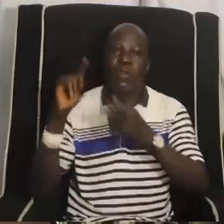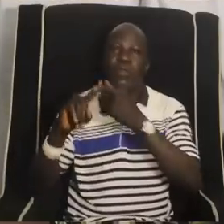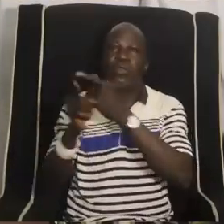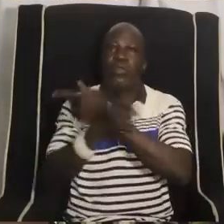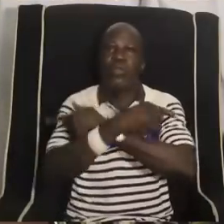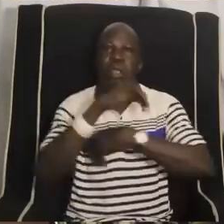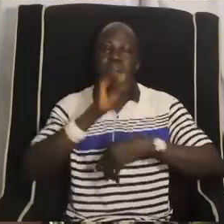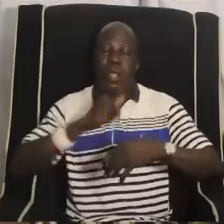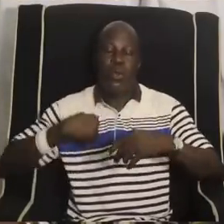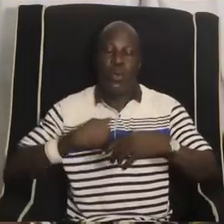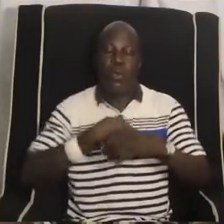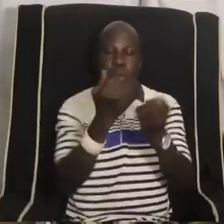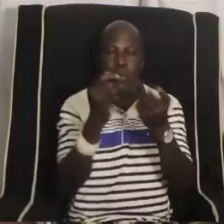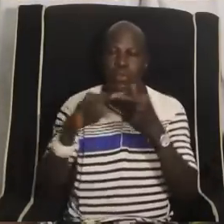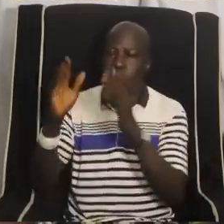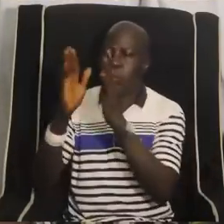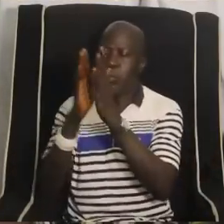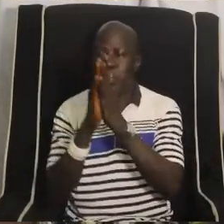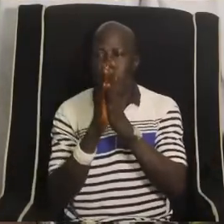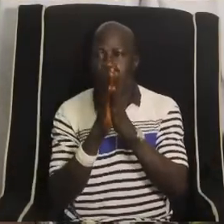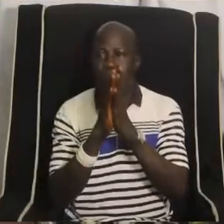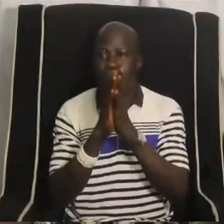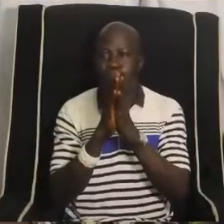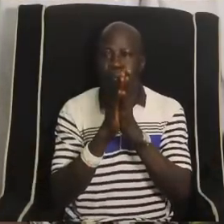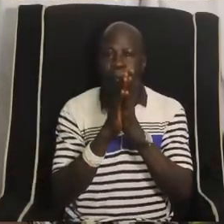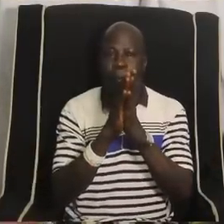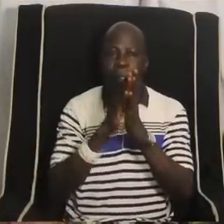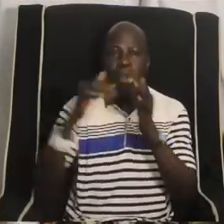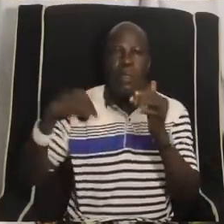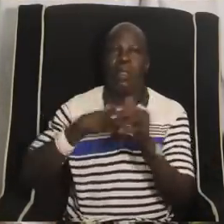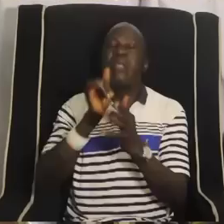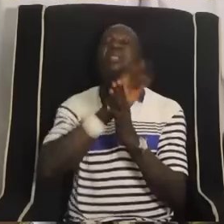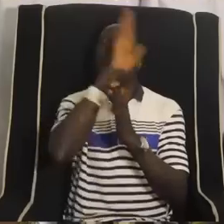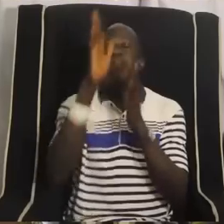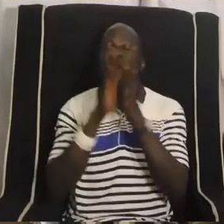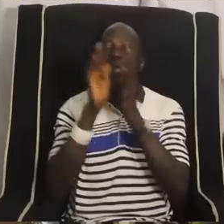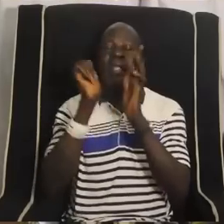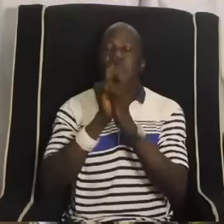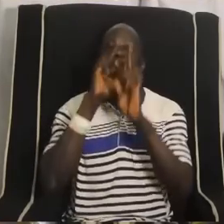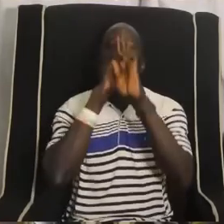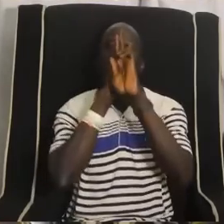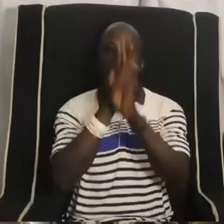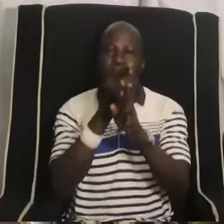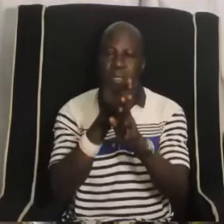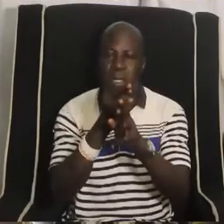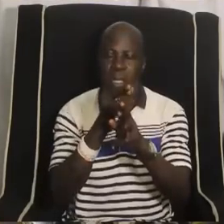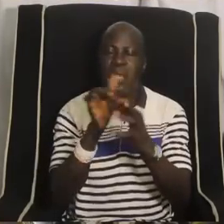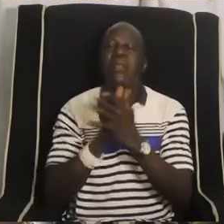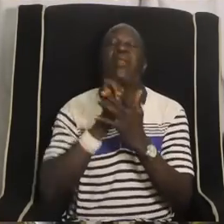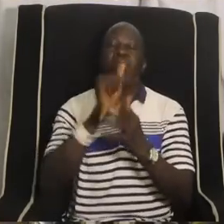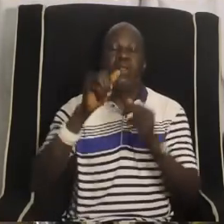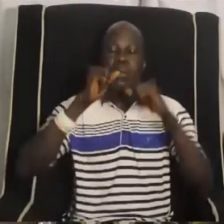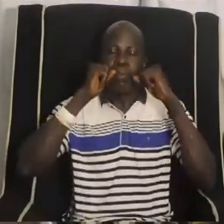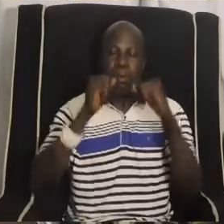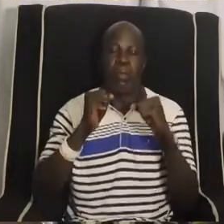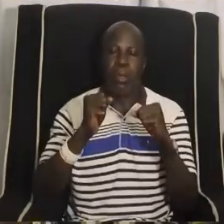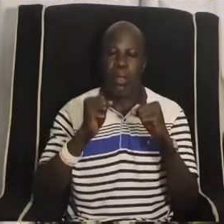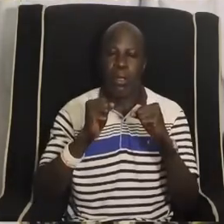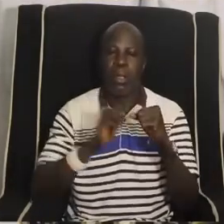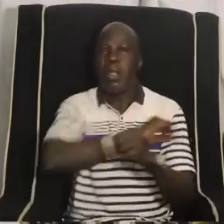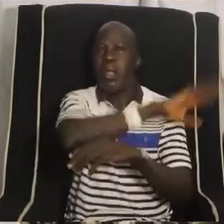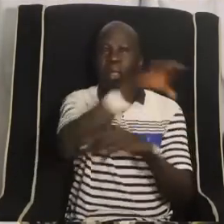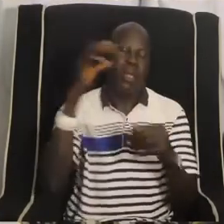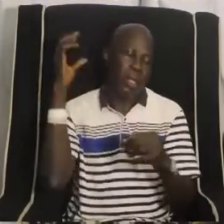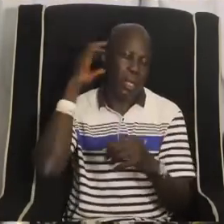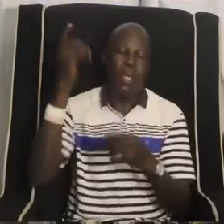A fẹ gbadura. We want to pray. Adura lo ngba. Is prayer the answer it? Agbara o ki gba. And our power.